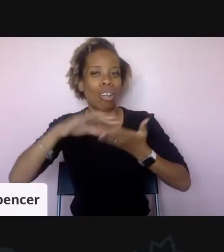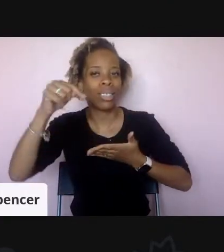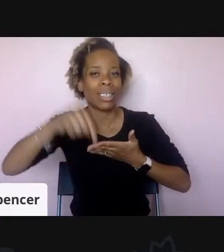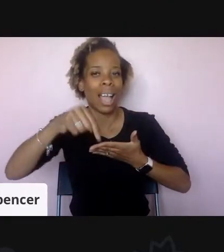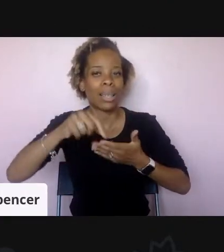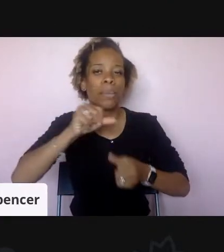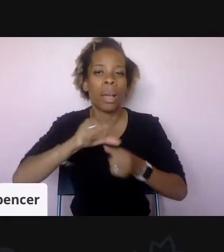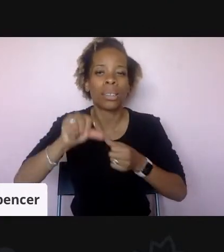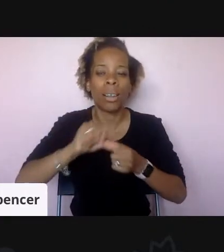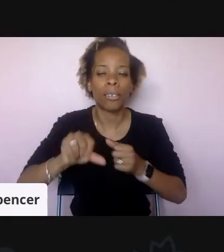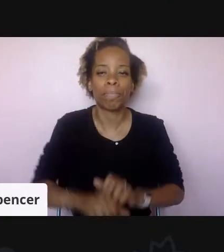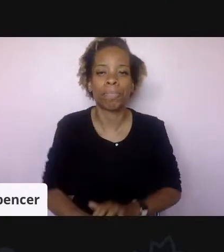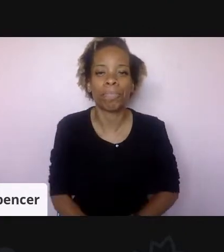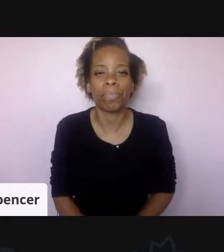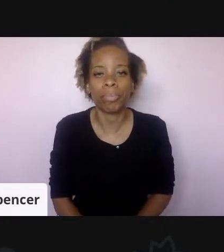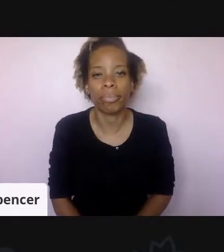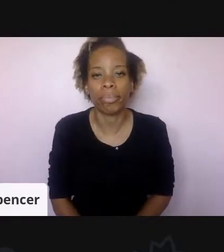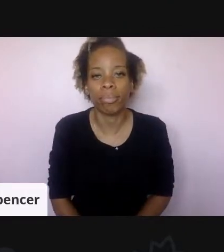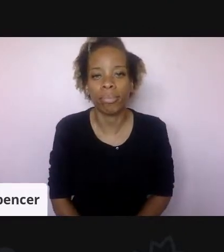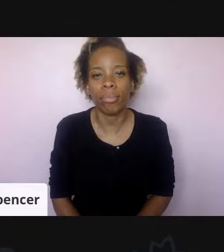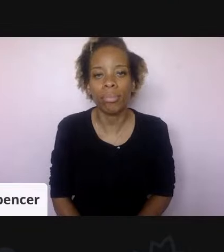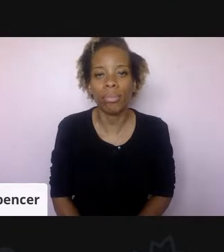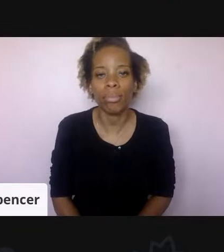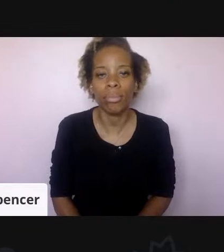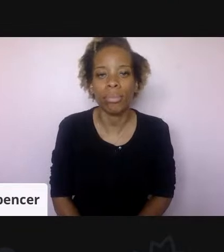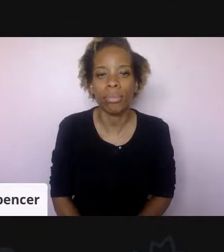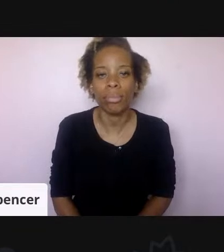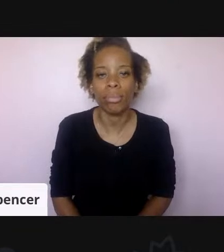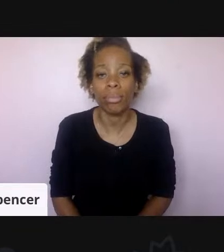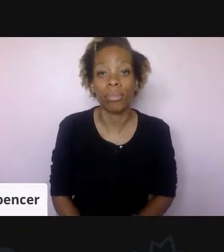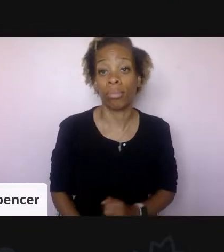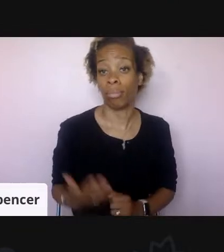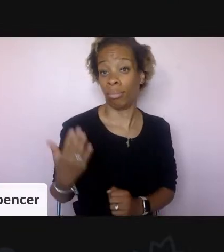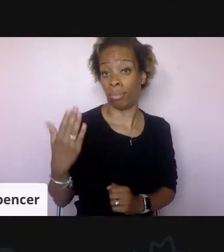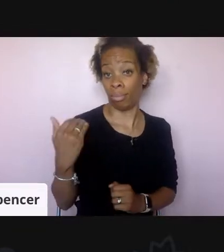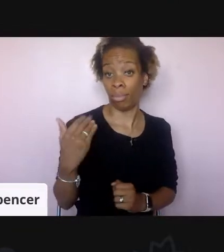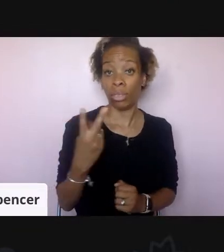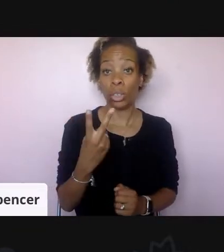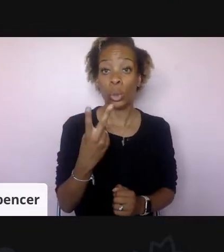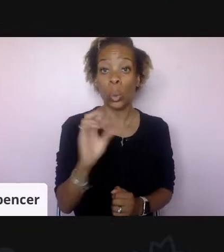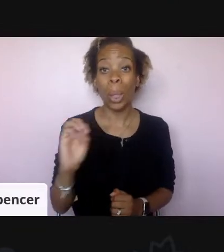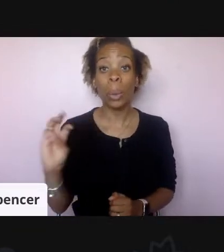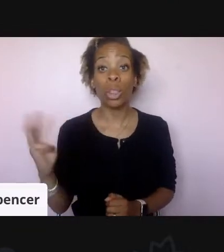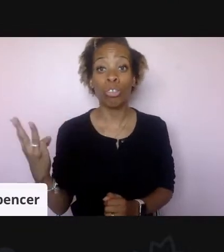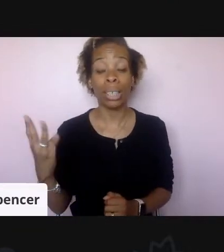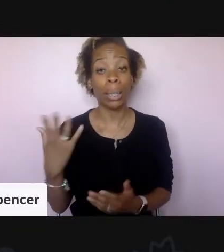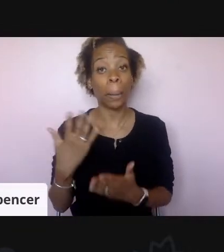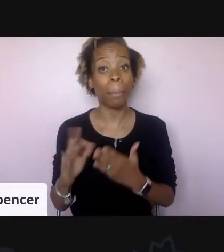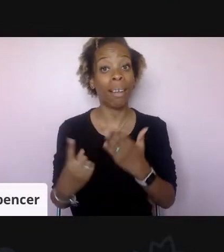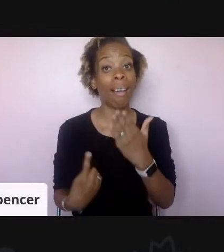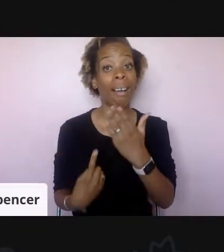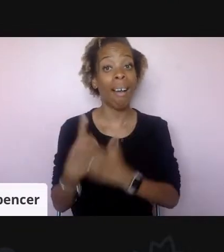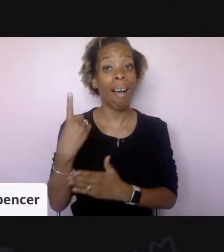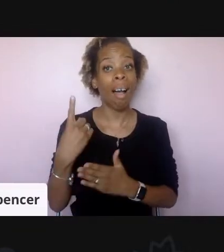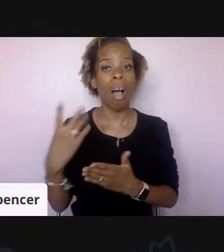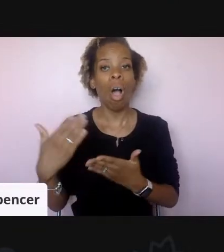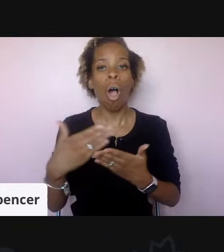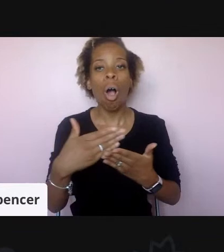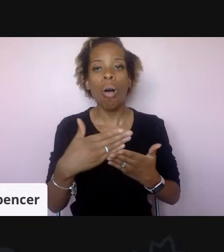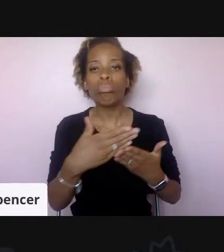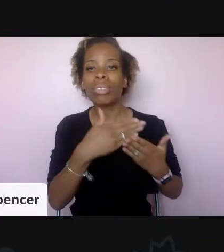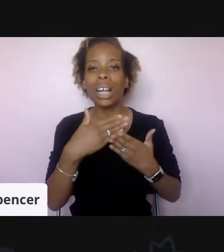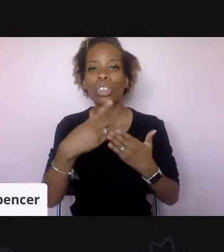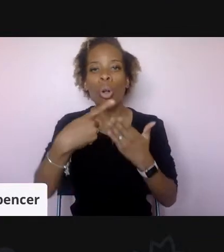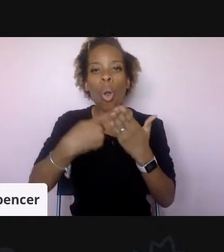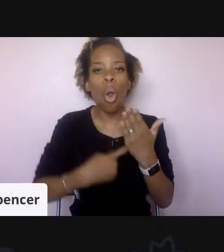The recent changes for inclusion of LGBT plus people since 2003, when protections were brought in